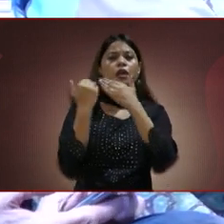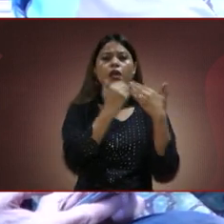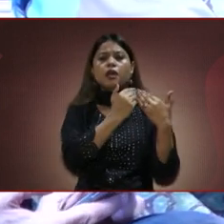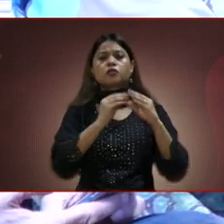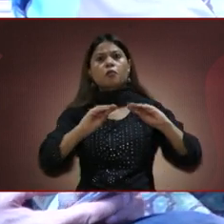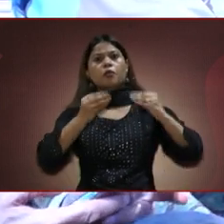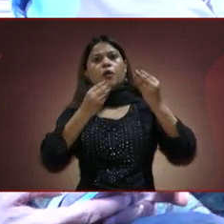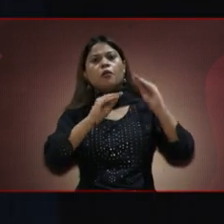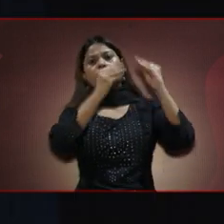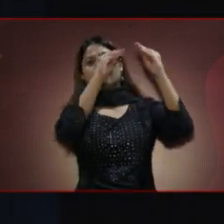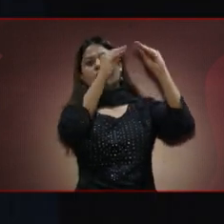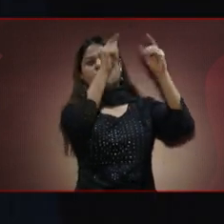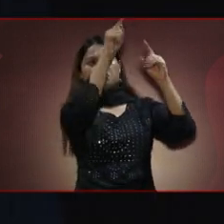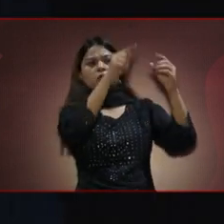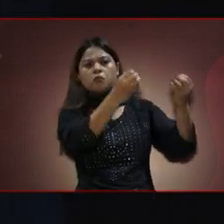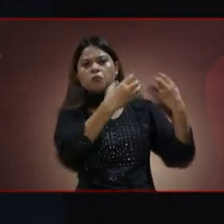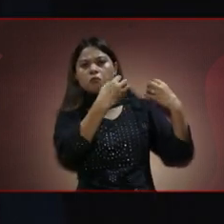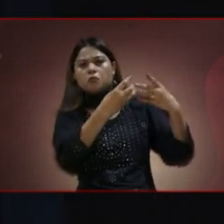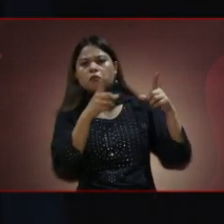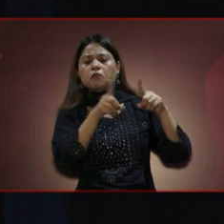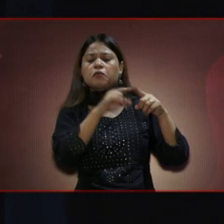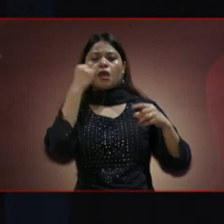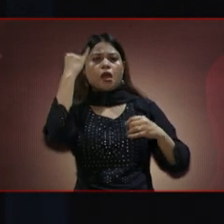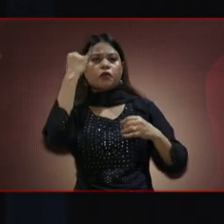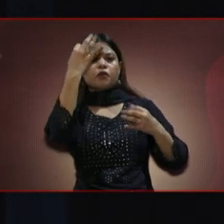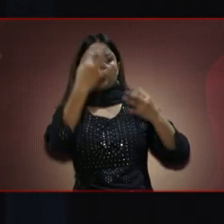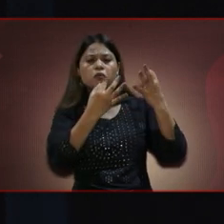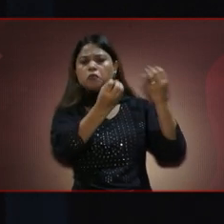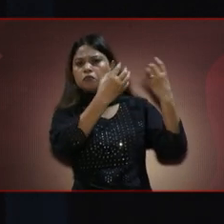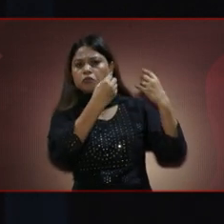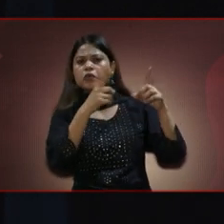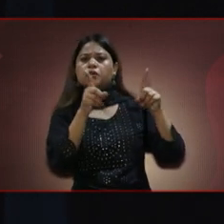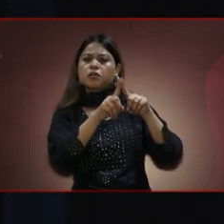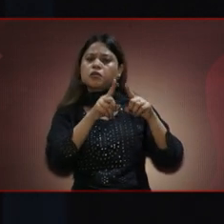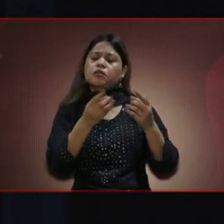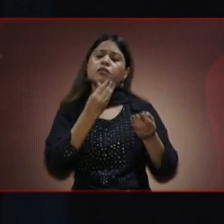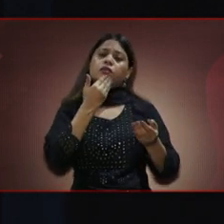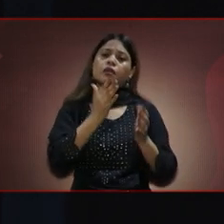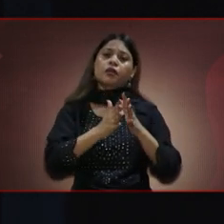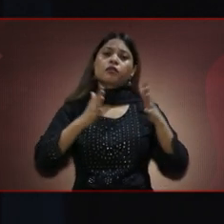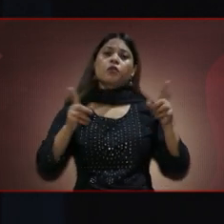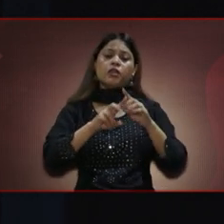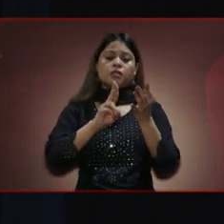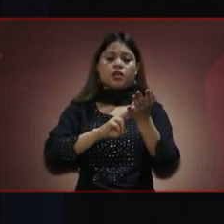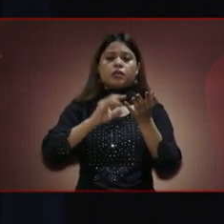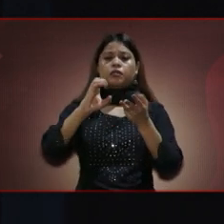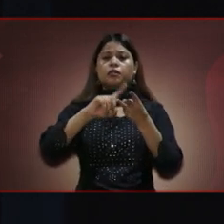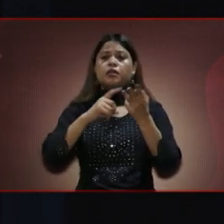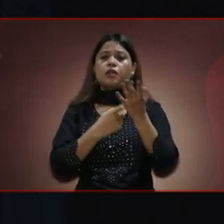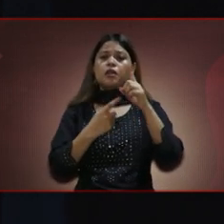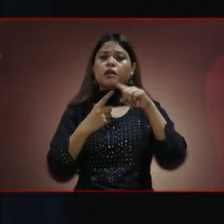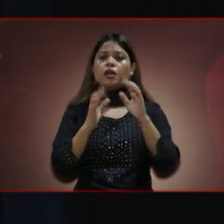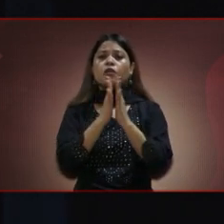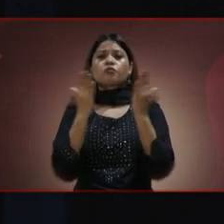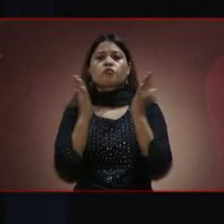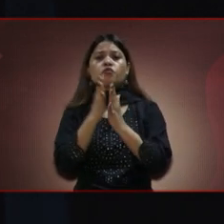constant guidance and visionary ideas for bringing in efficiency into the availability of NCRT's textbooks has led to